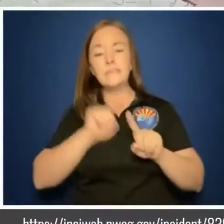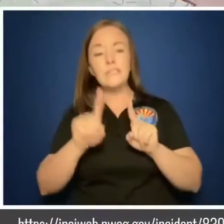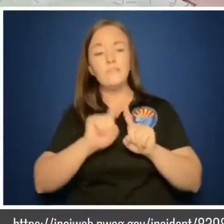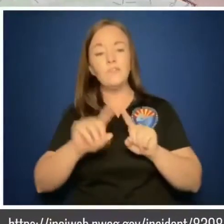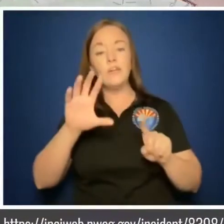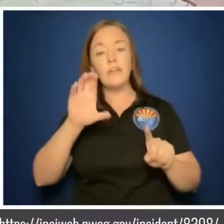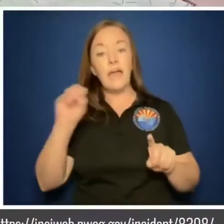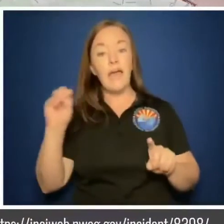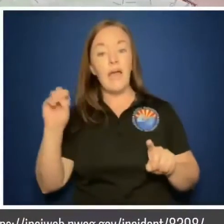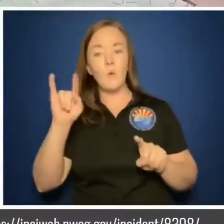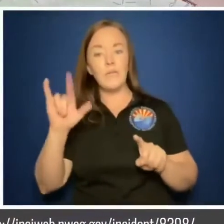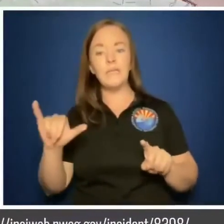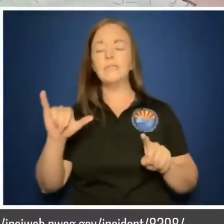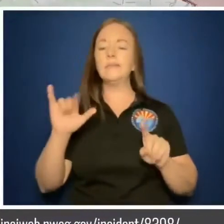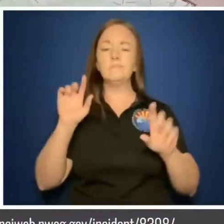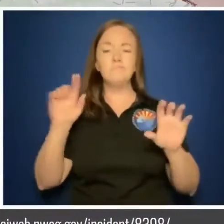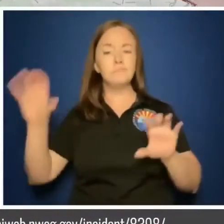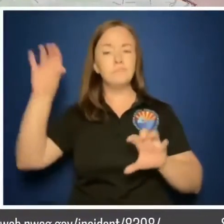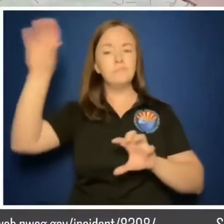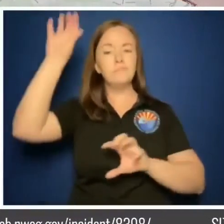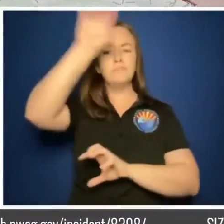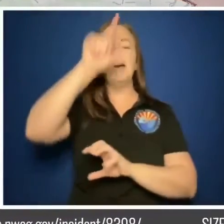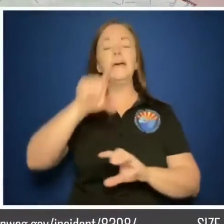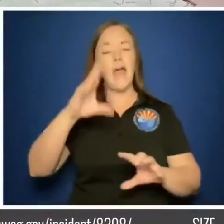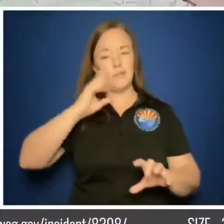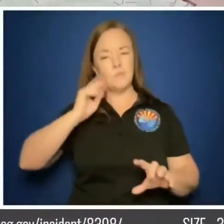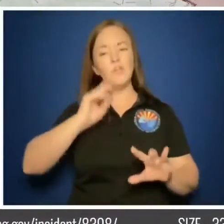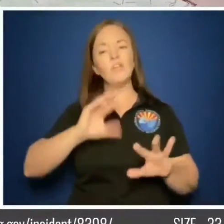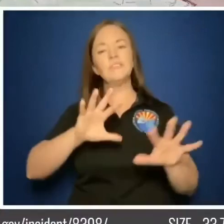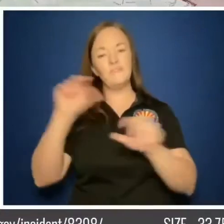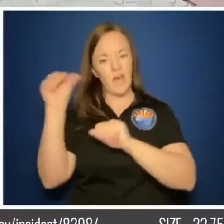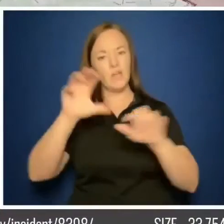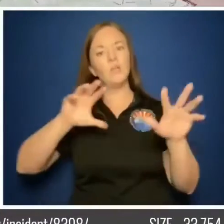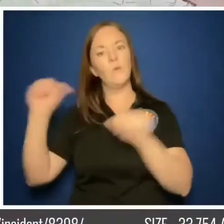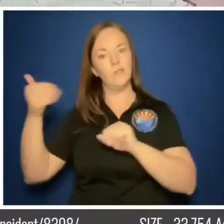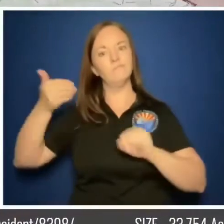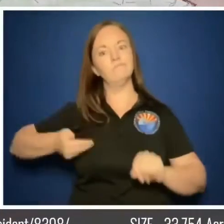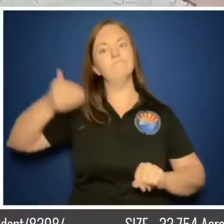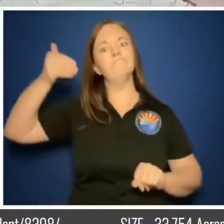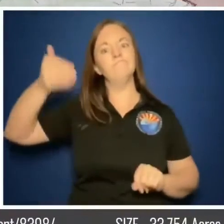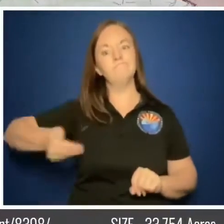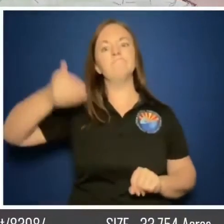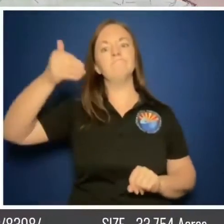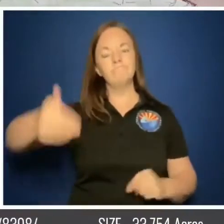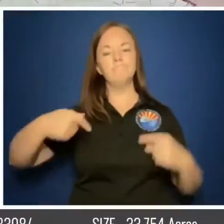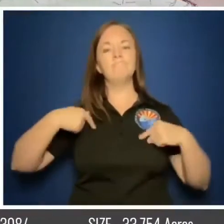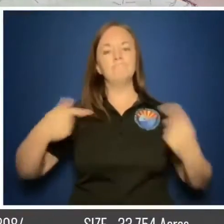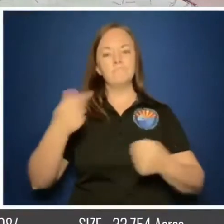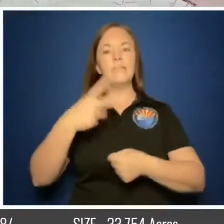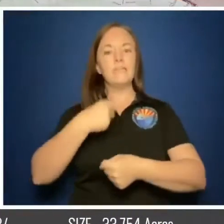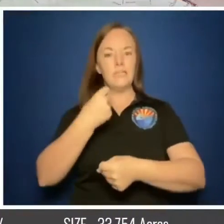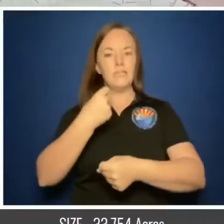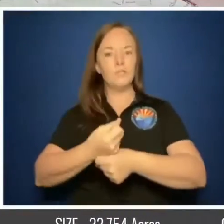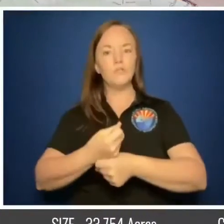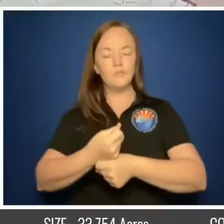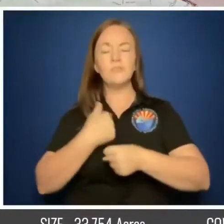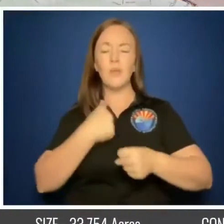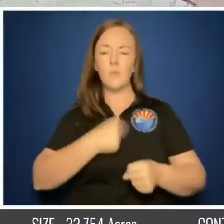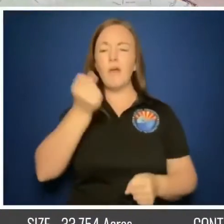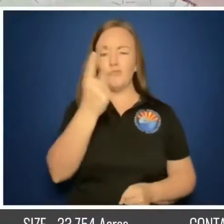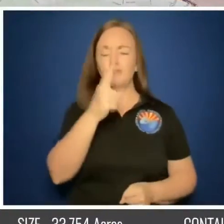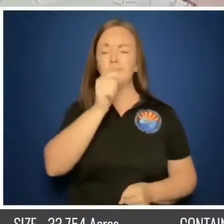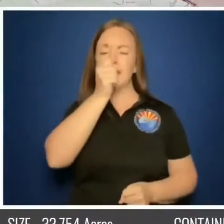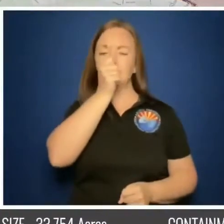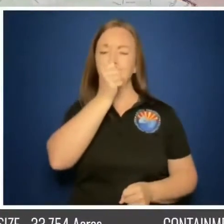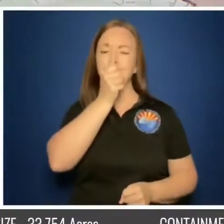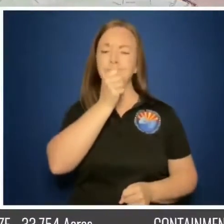in the last couple of years, and we understand the toll that that takes on you. We want to make sure that it is safe to do so when we